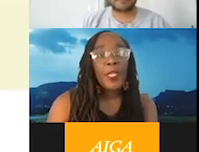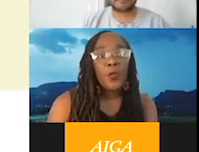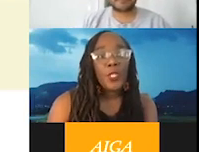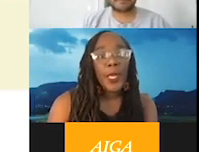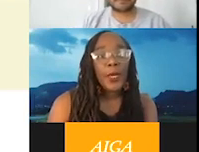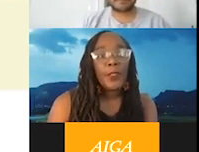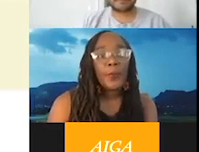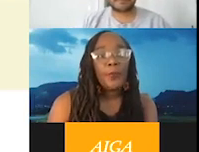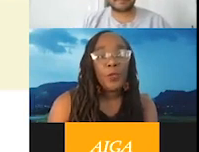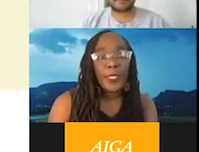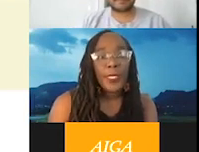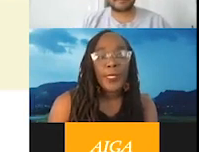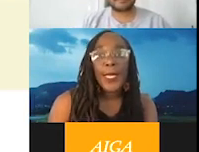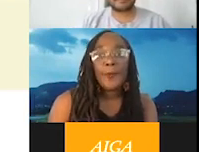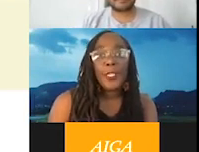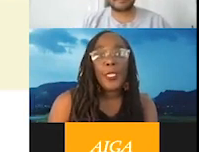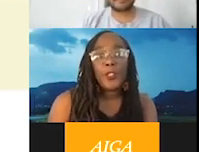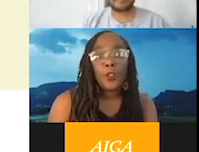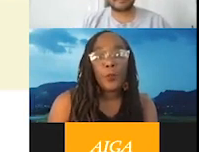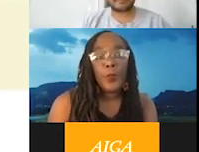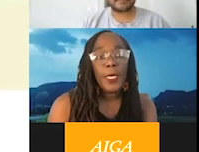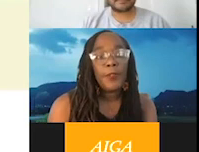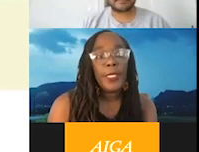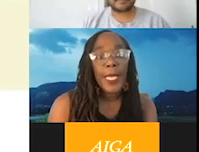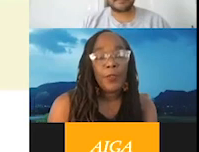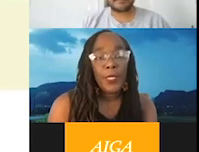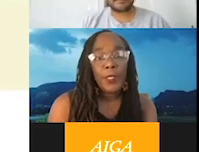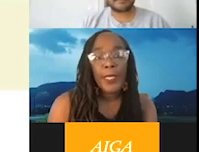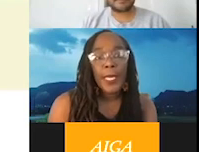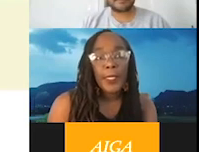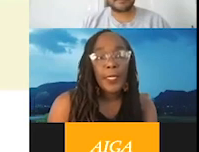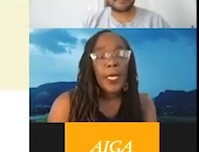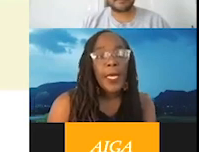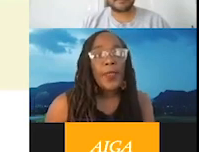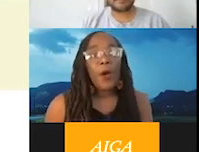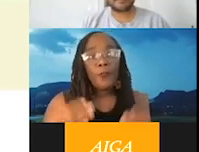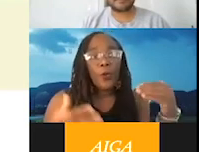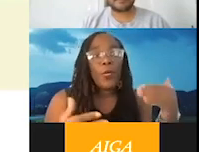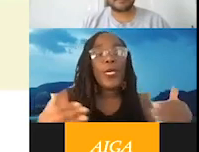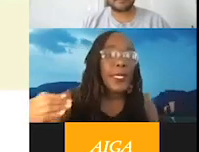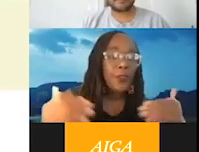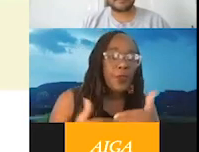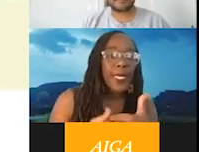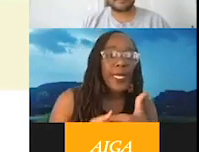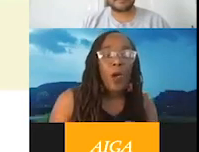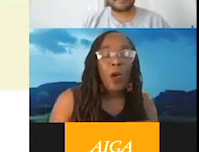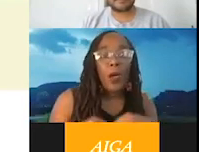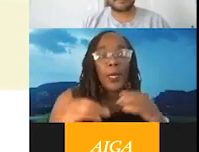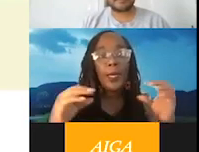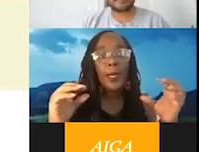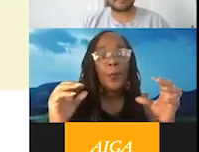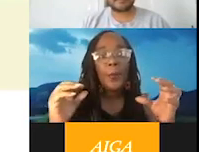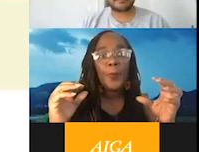So I'm the co-chair of the Pluriversal Design Special Interest Group of the Design Research Society. And our focus is really